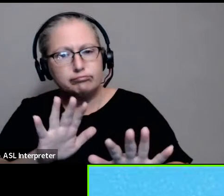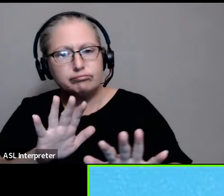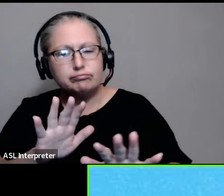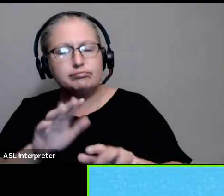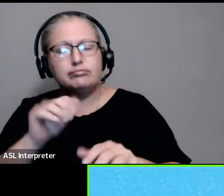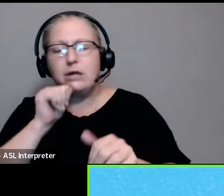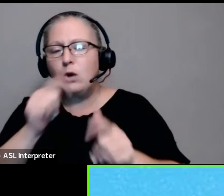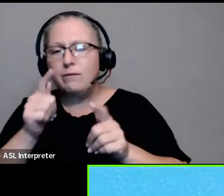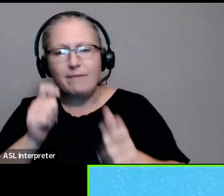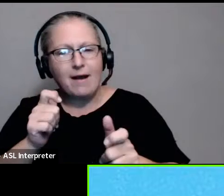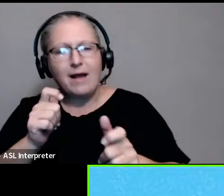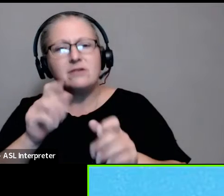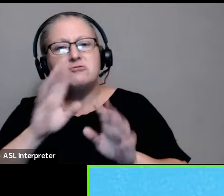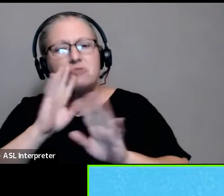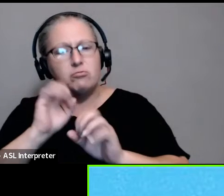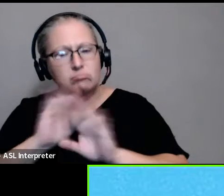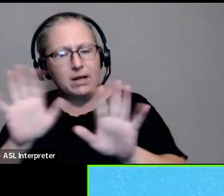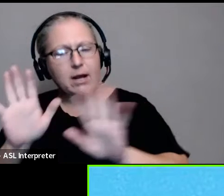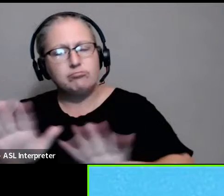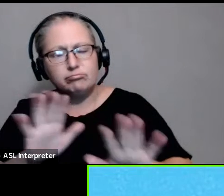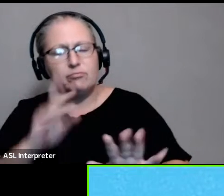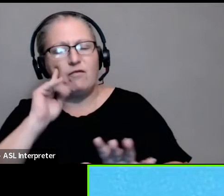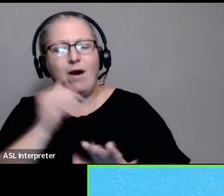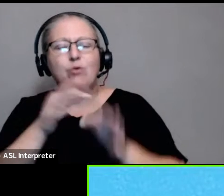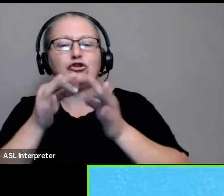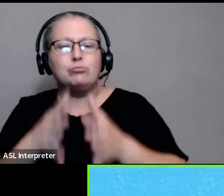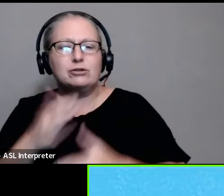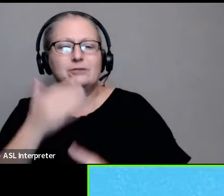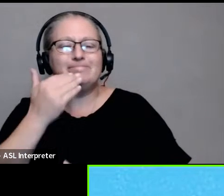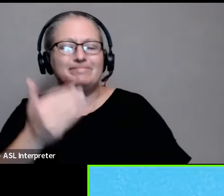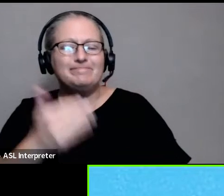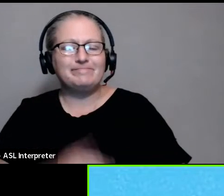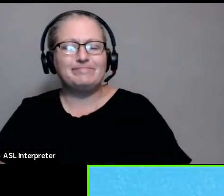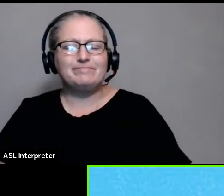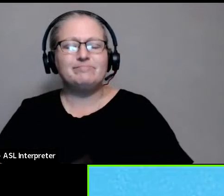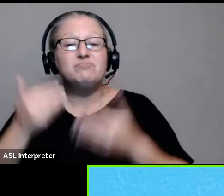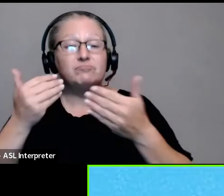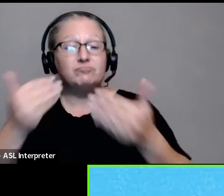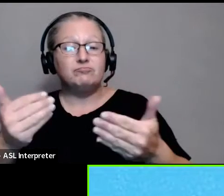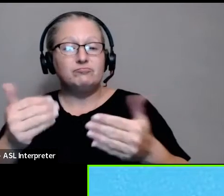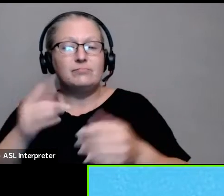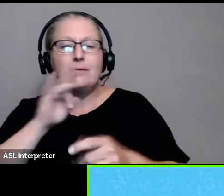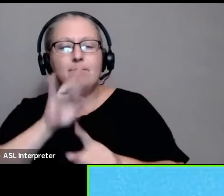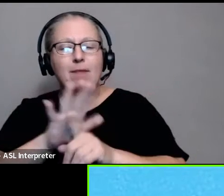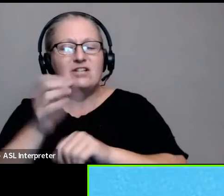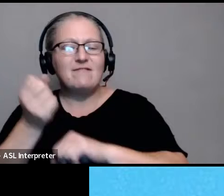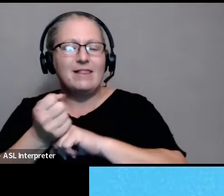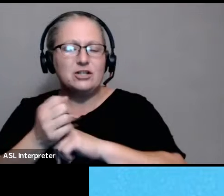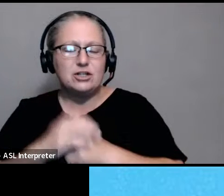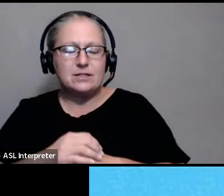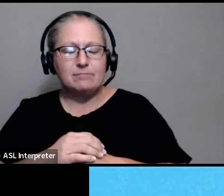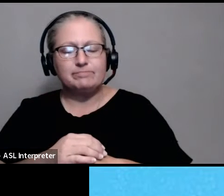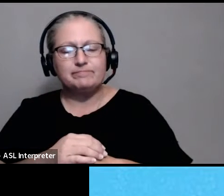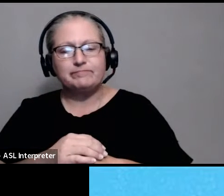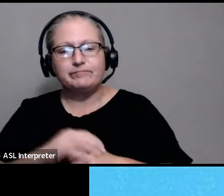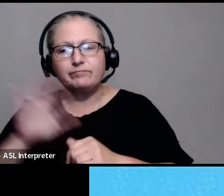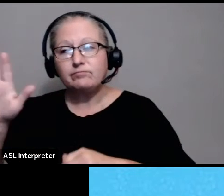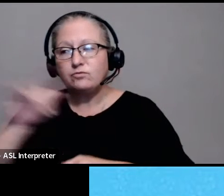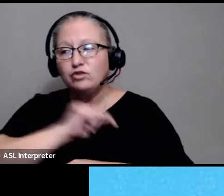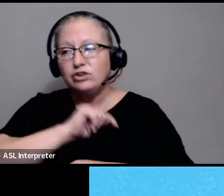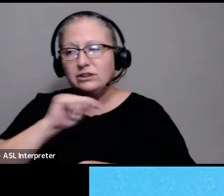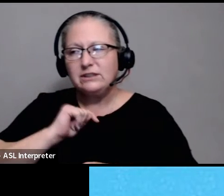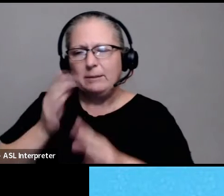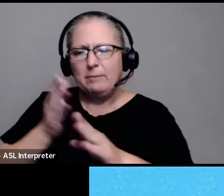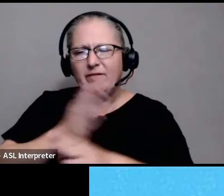pace for our interpreters. Thank you. We can begin with the Pledge of Allegiance. Trustee,